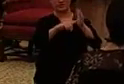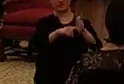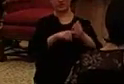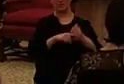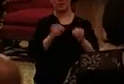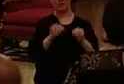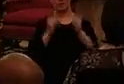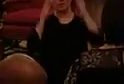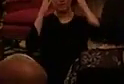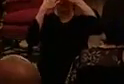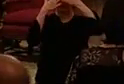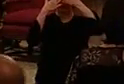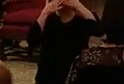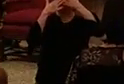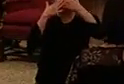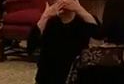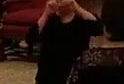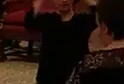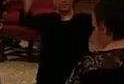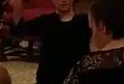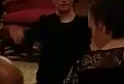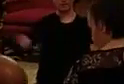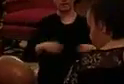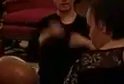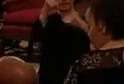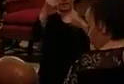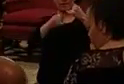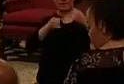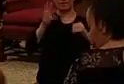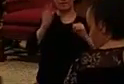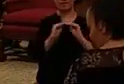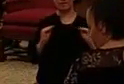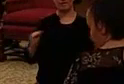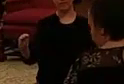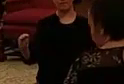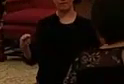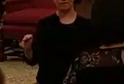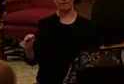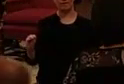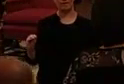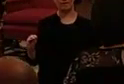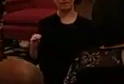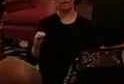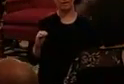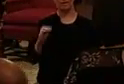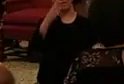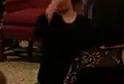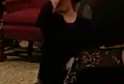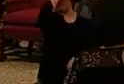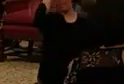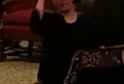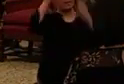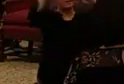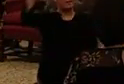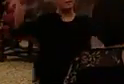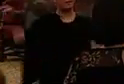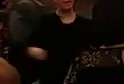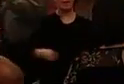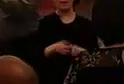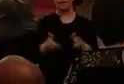the darker the screen begins to get, until finally there's nothing left but just a black screen. And then all